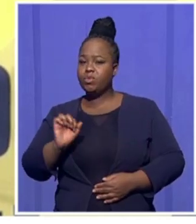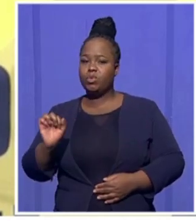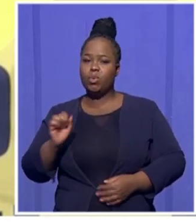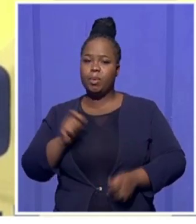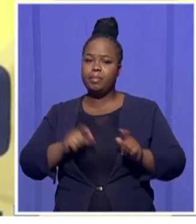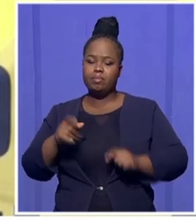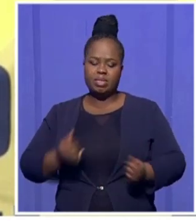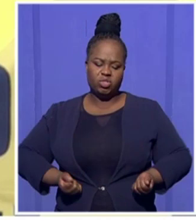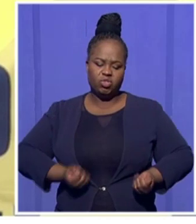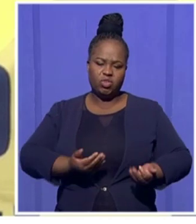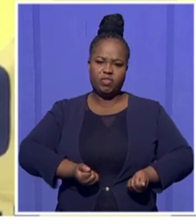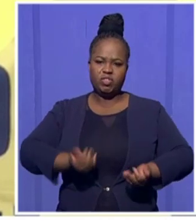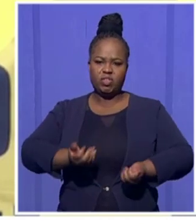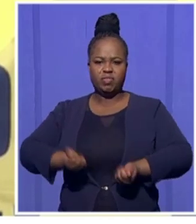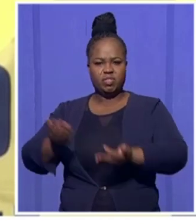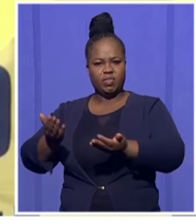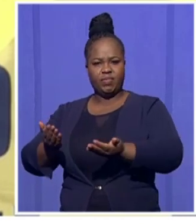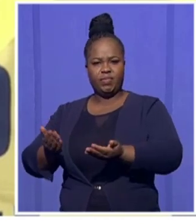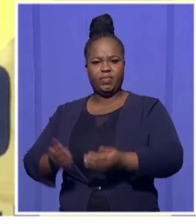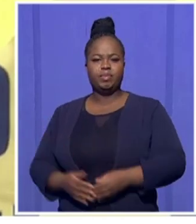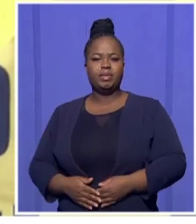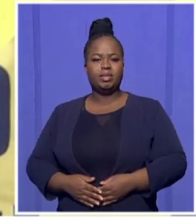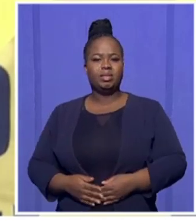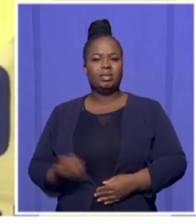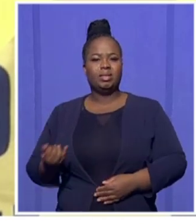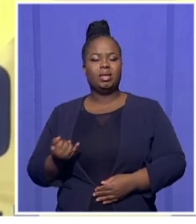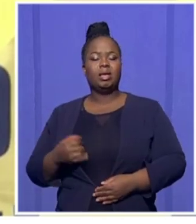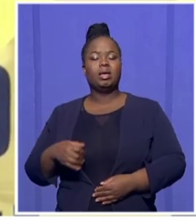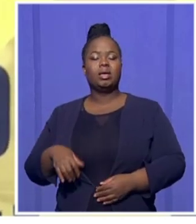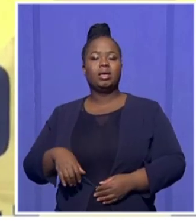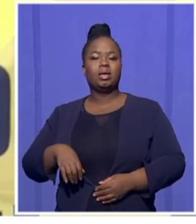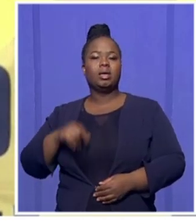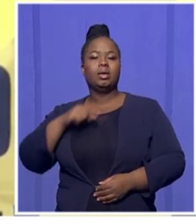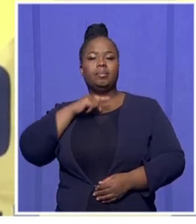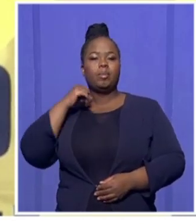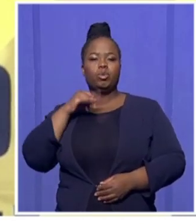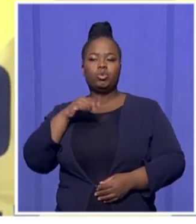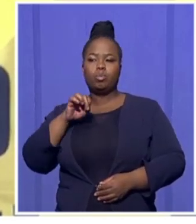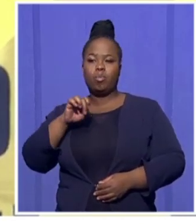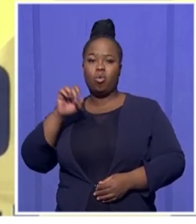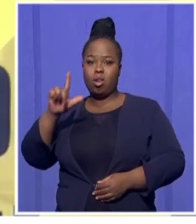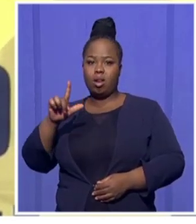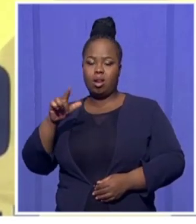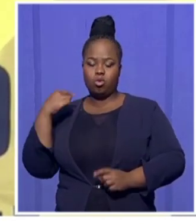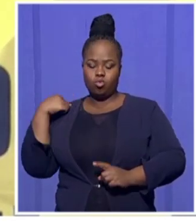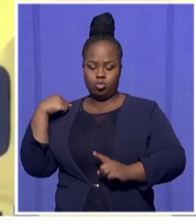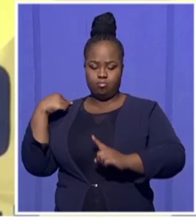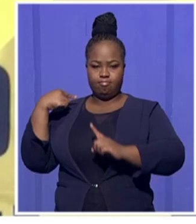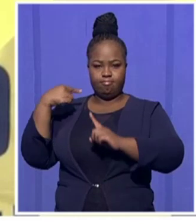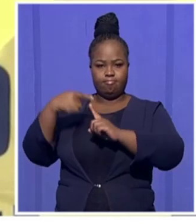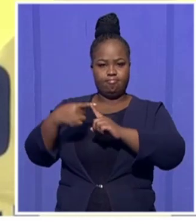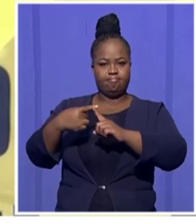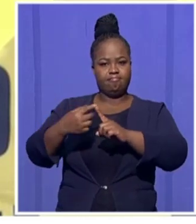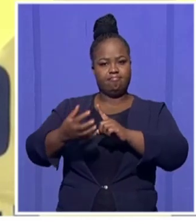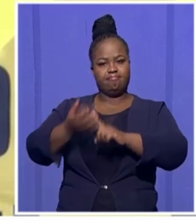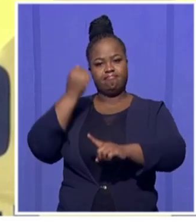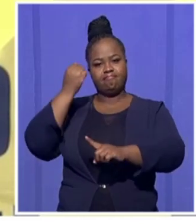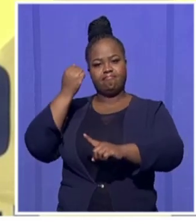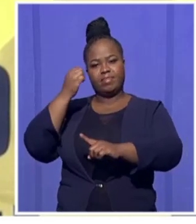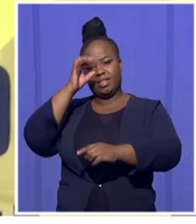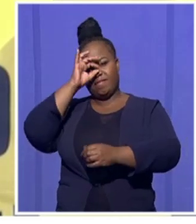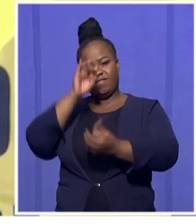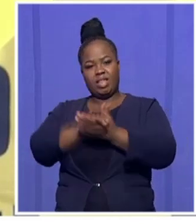selflessly. Like Apostle Paul, you finished the race and you kept the